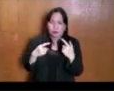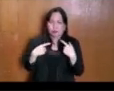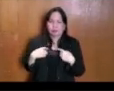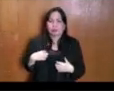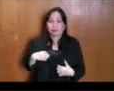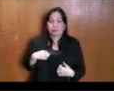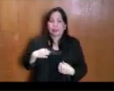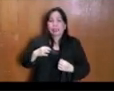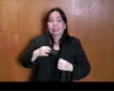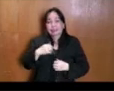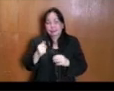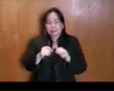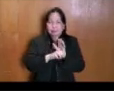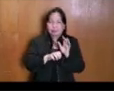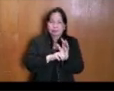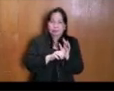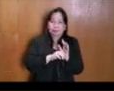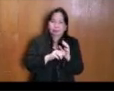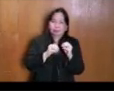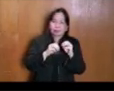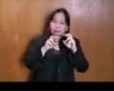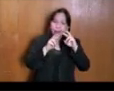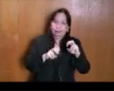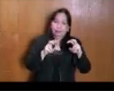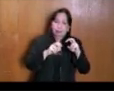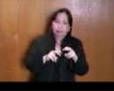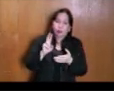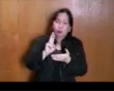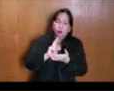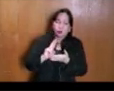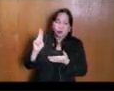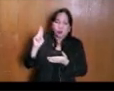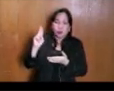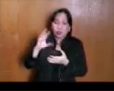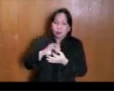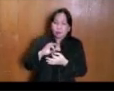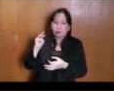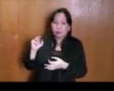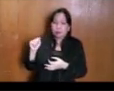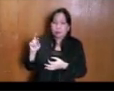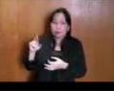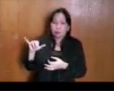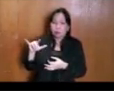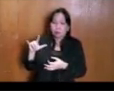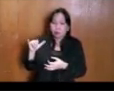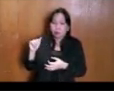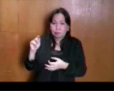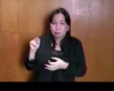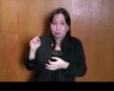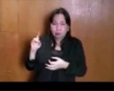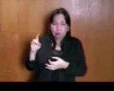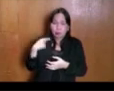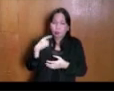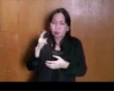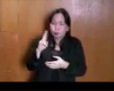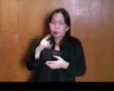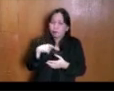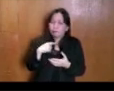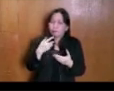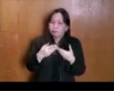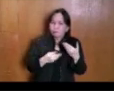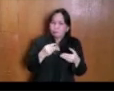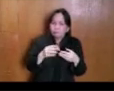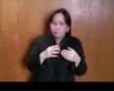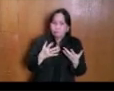So, as an example, we see researchers at the University of Maryland and NASA Harvest who are using machine learning for crop